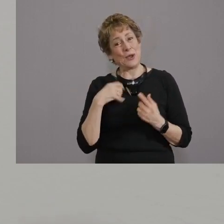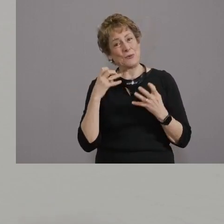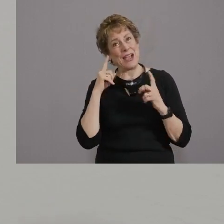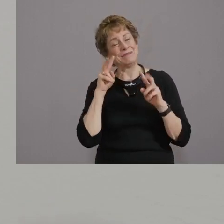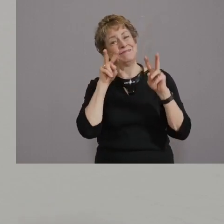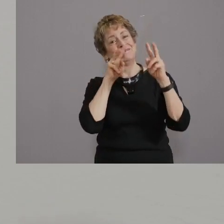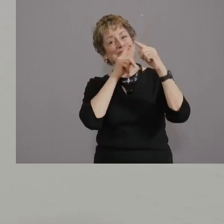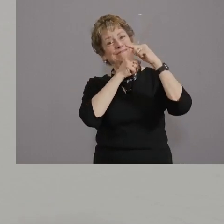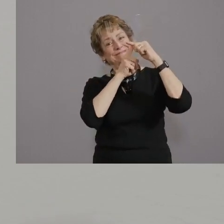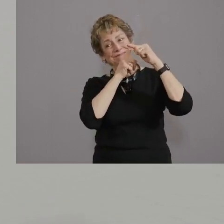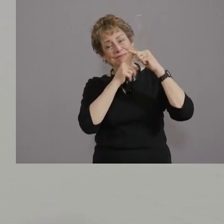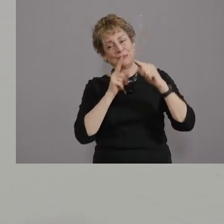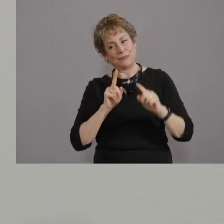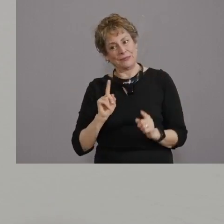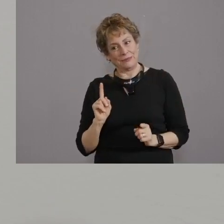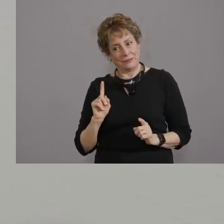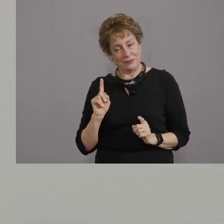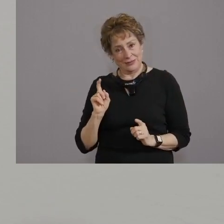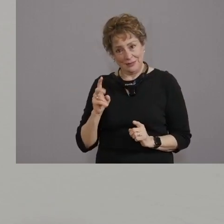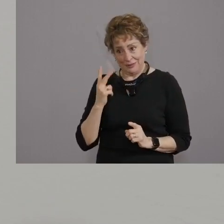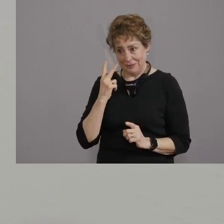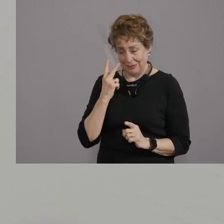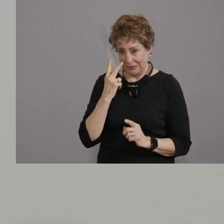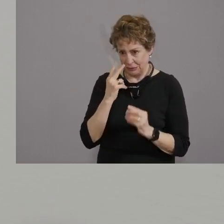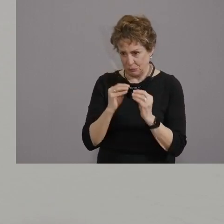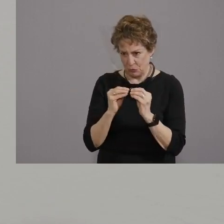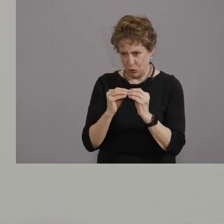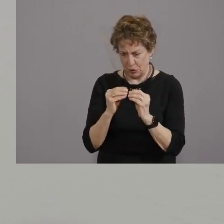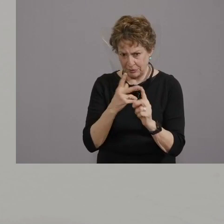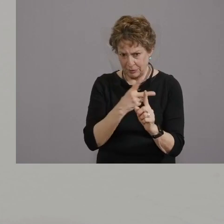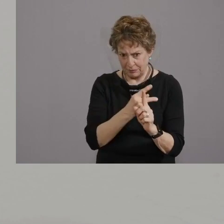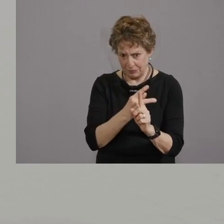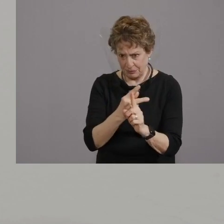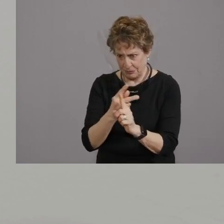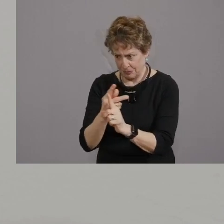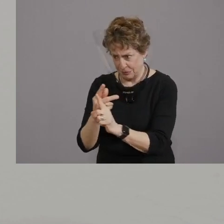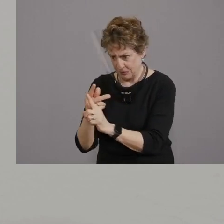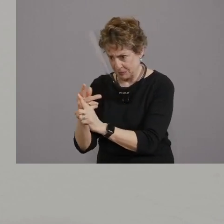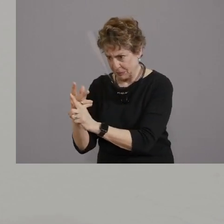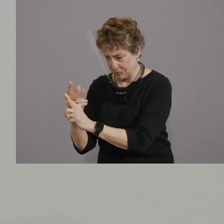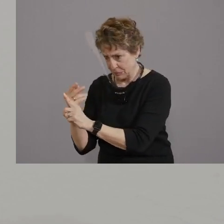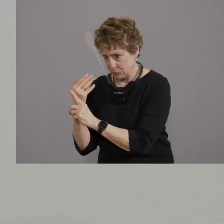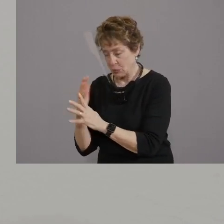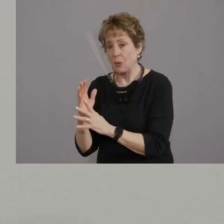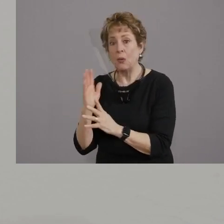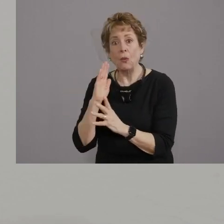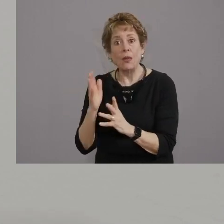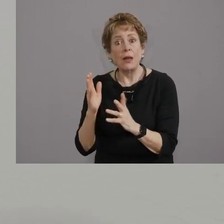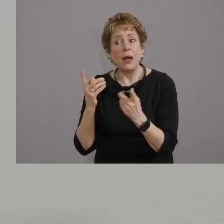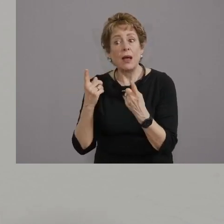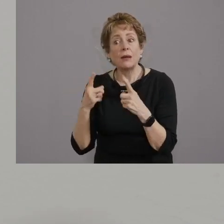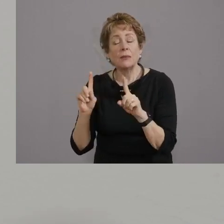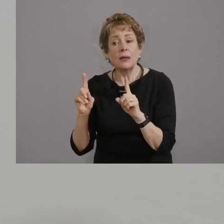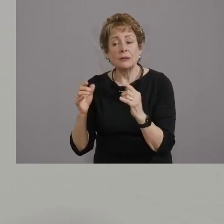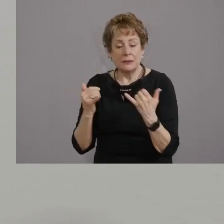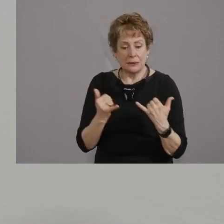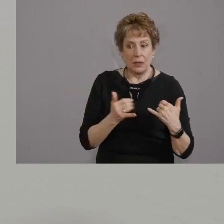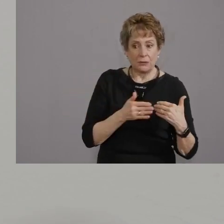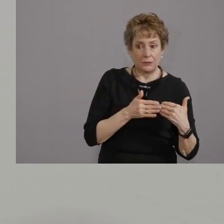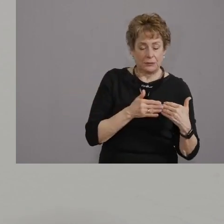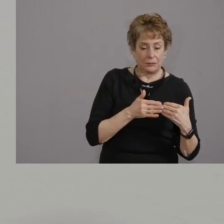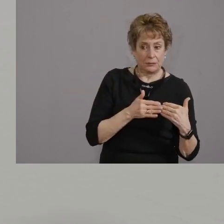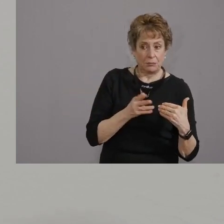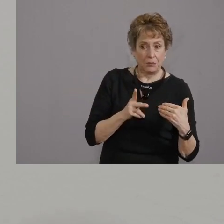of a vaccination. But with all of our residents in our long-term care facilities, you know, now maybe getting closer to